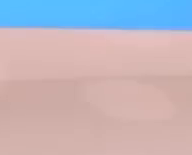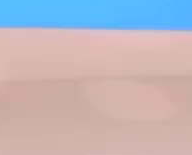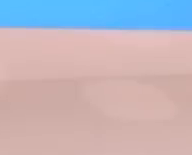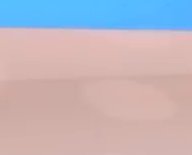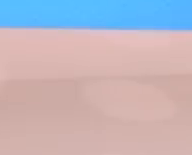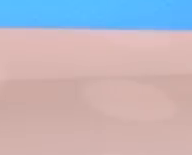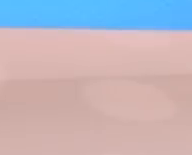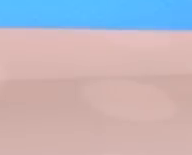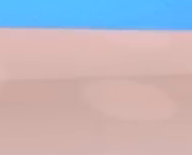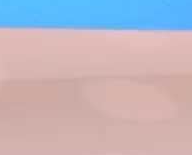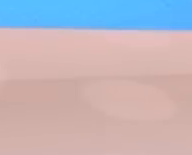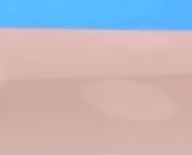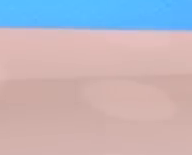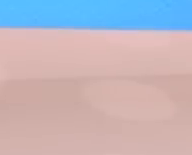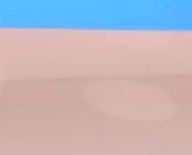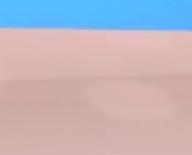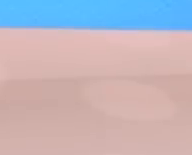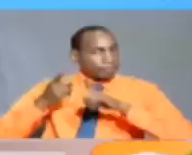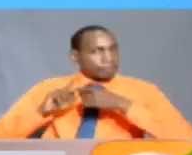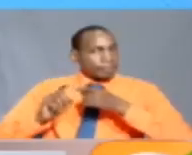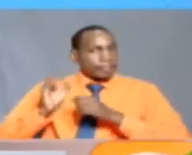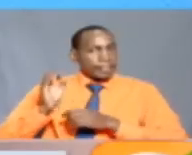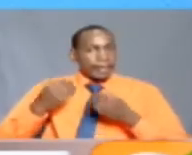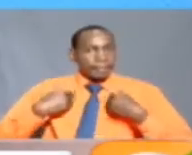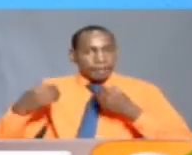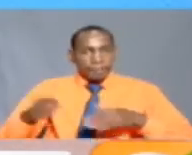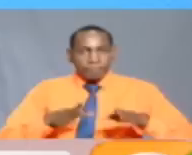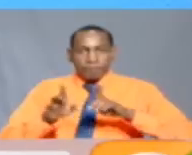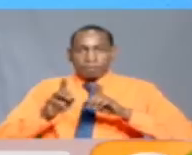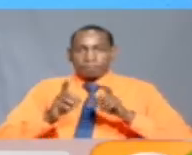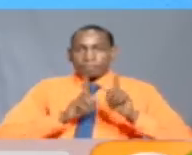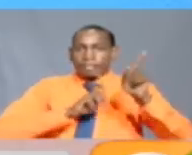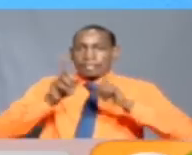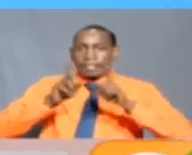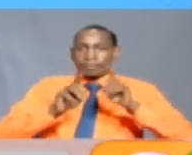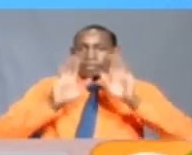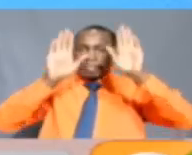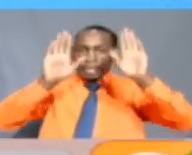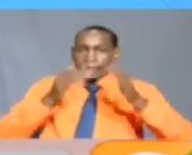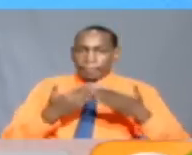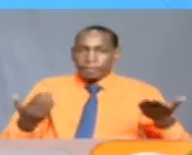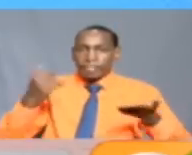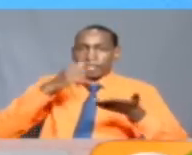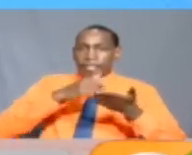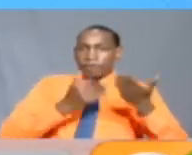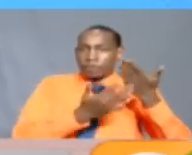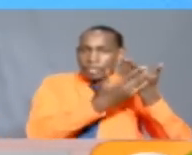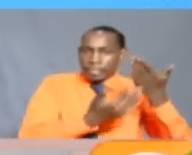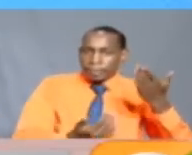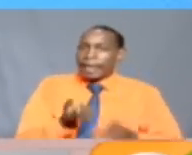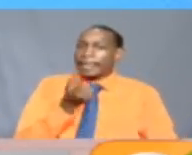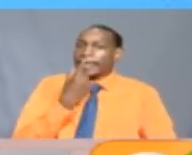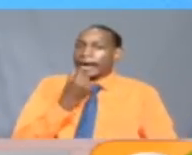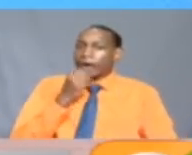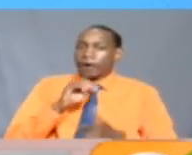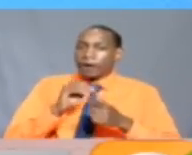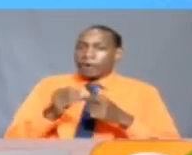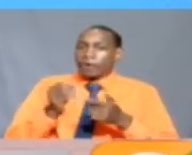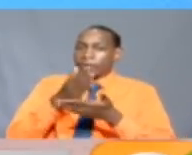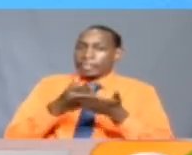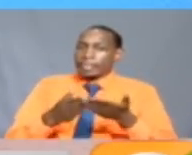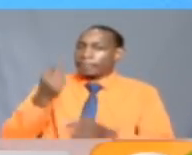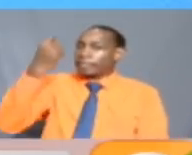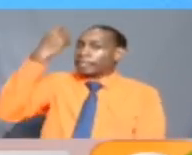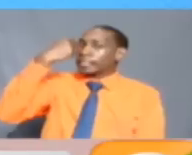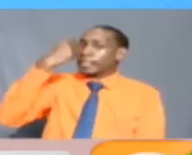Now, have you ever wondered if there was a way to transport vital products such as blood, medicine, or even